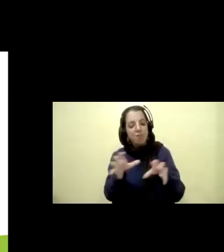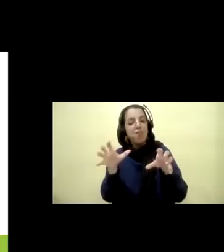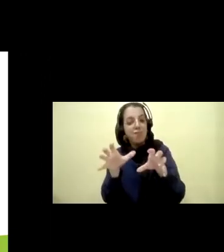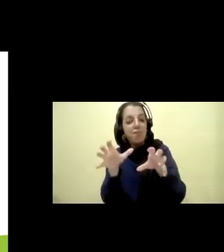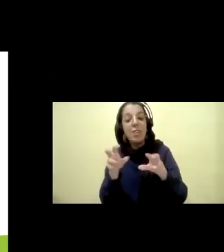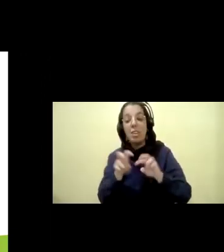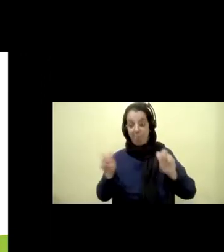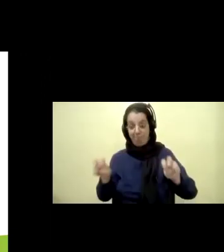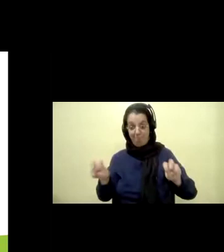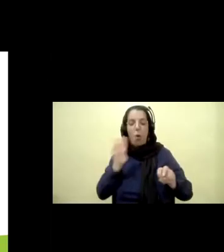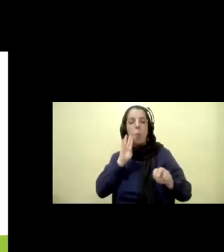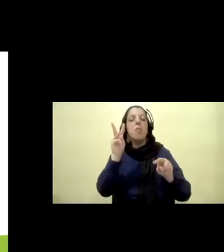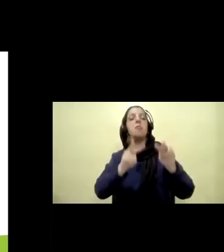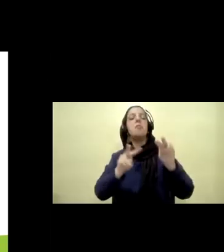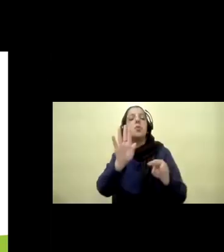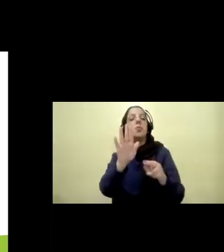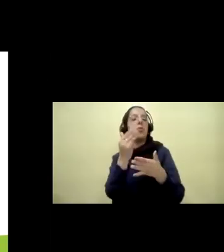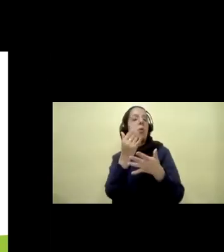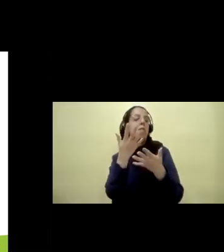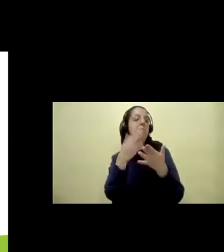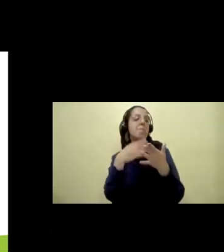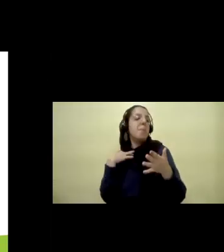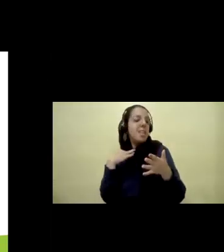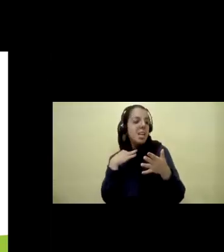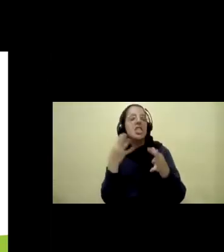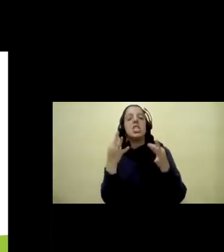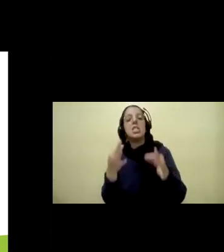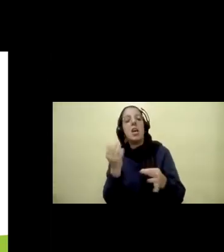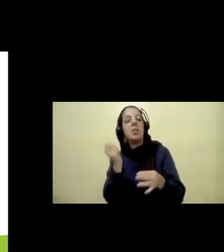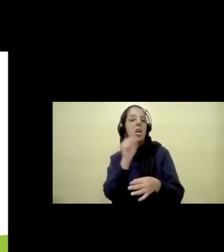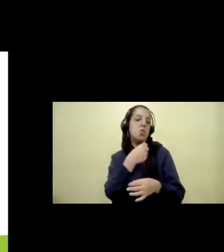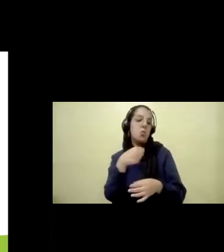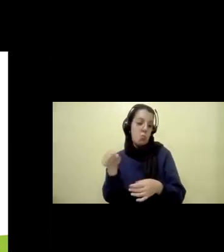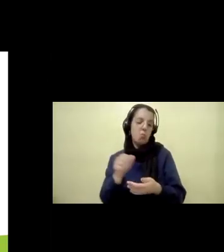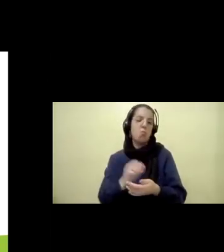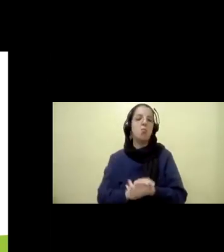each program has slightly different